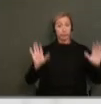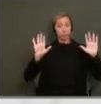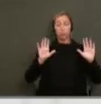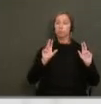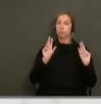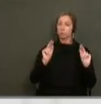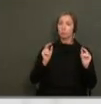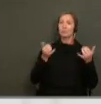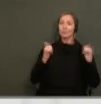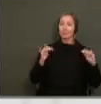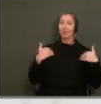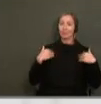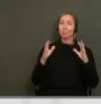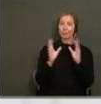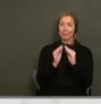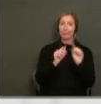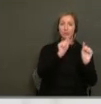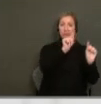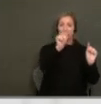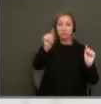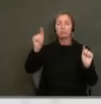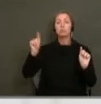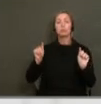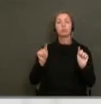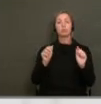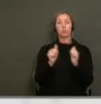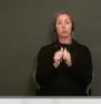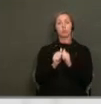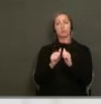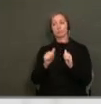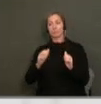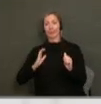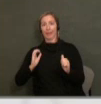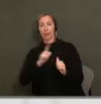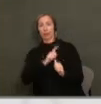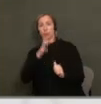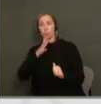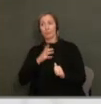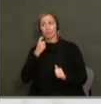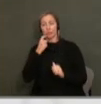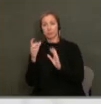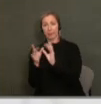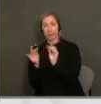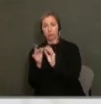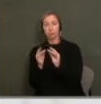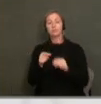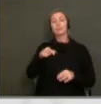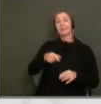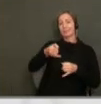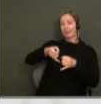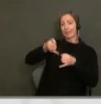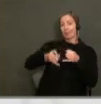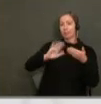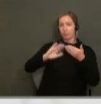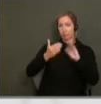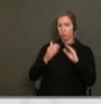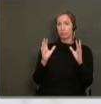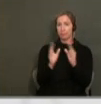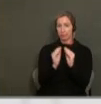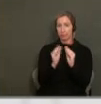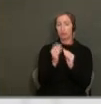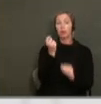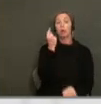doing meetings across the city, as the councilwoman mentioned. This is the last community meeting. We also have